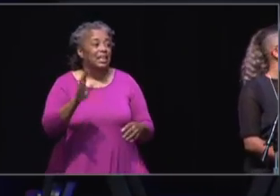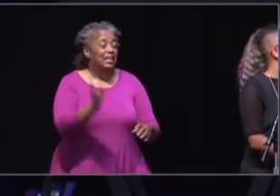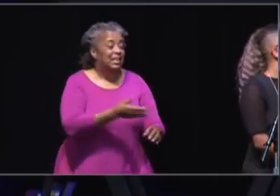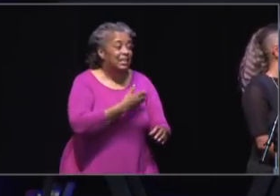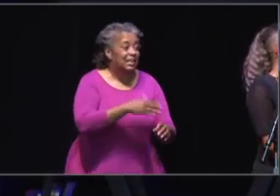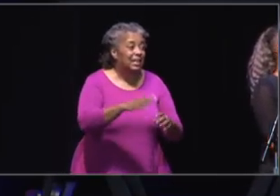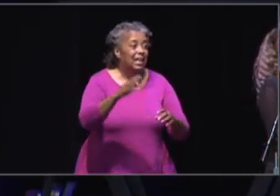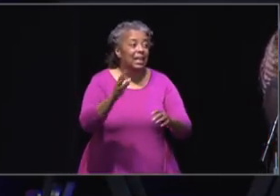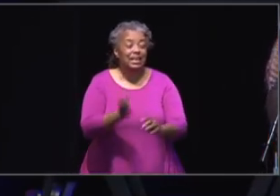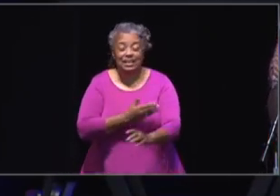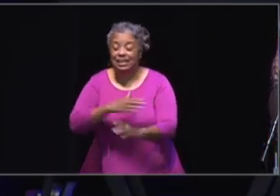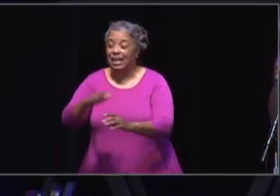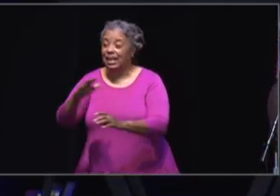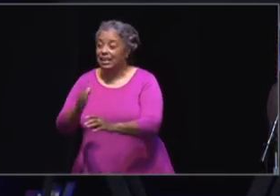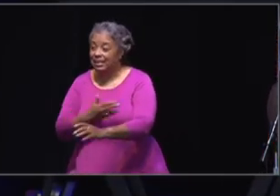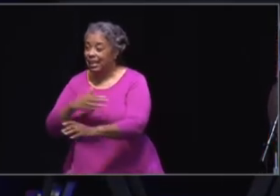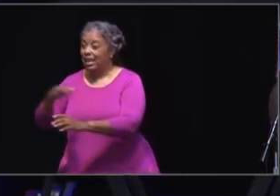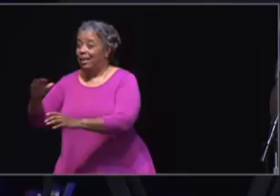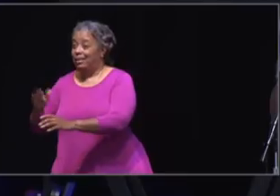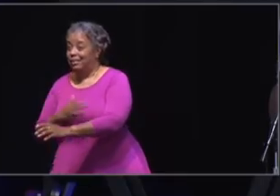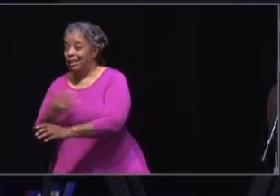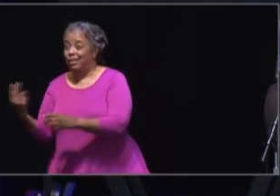melody. Sing.